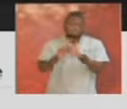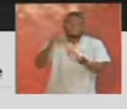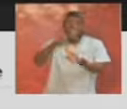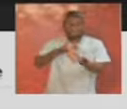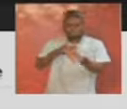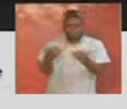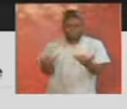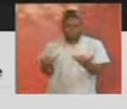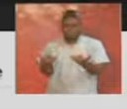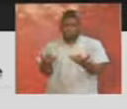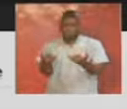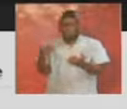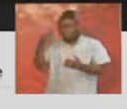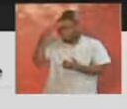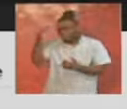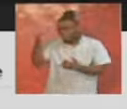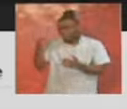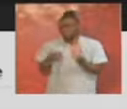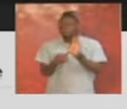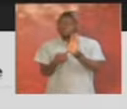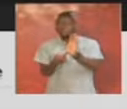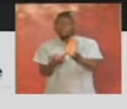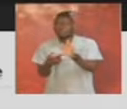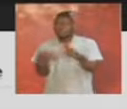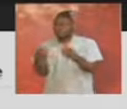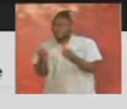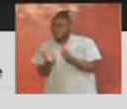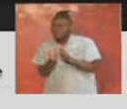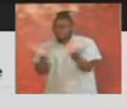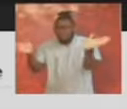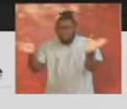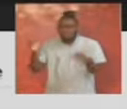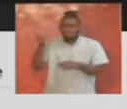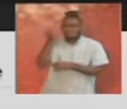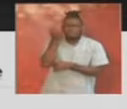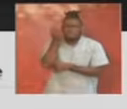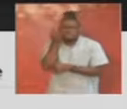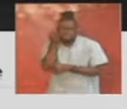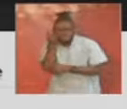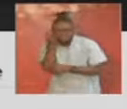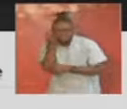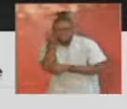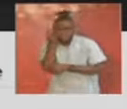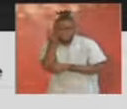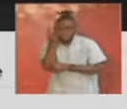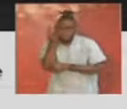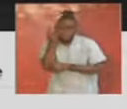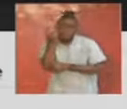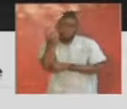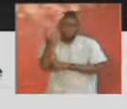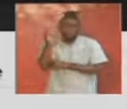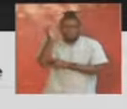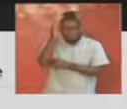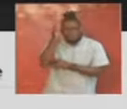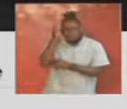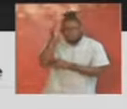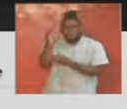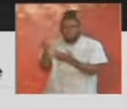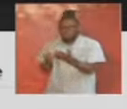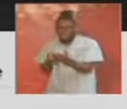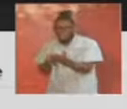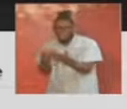to emphasize to members of the public that even though there may be no recorded cases currently in Tobago